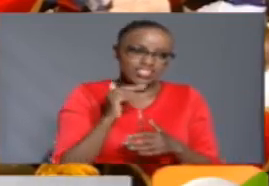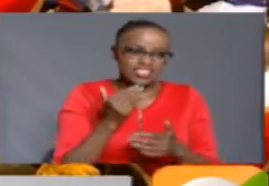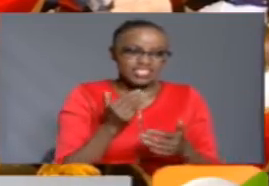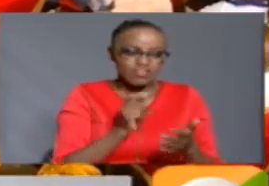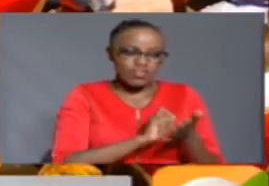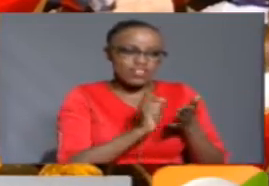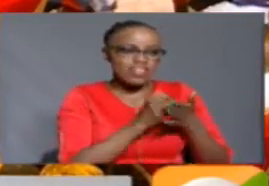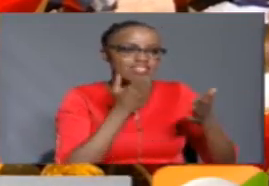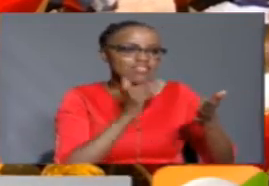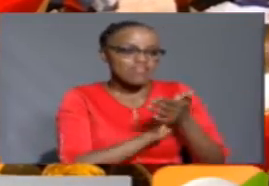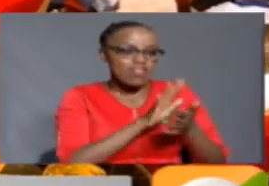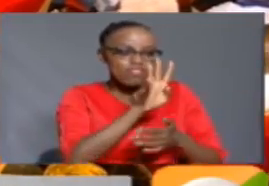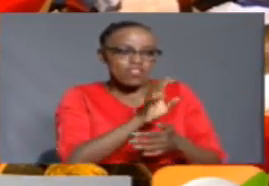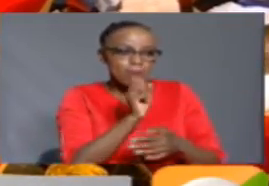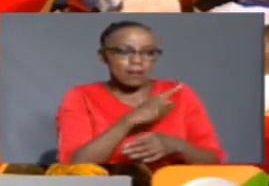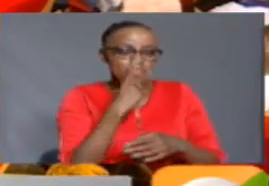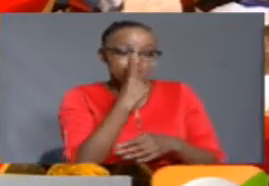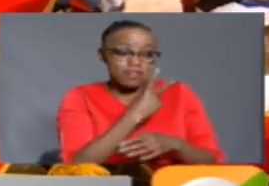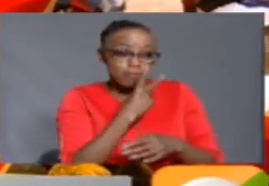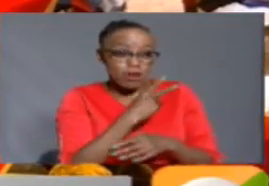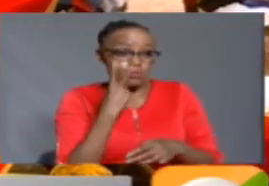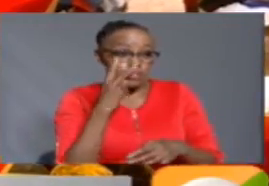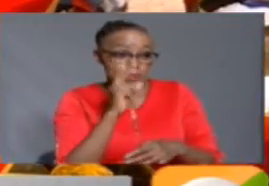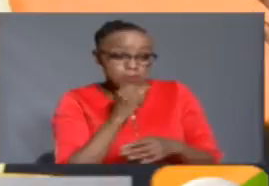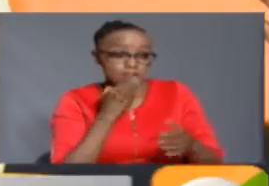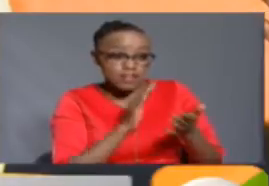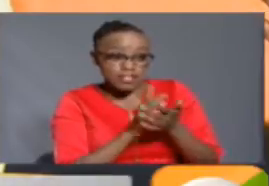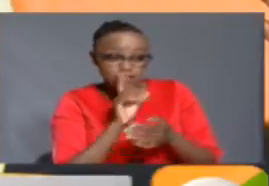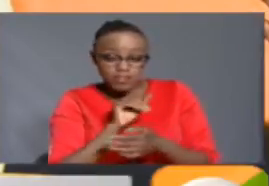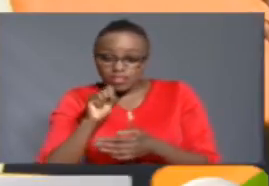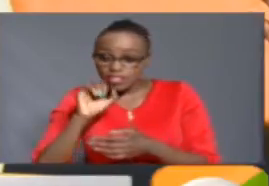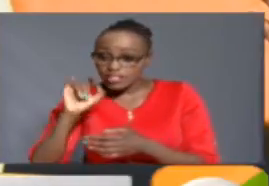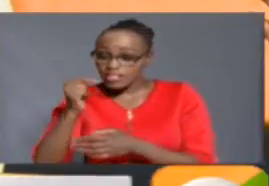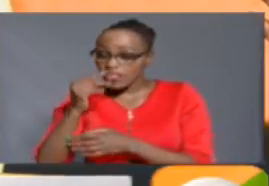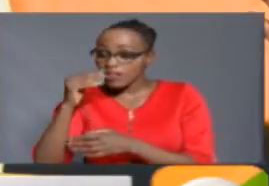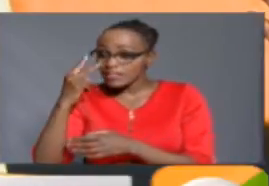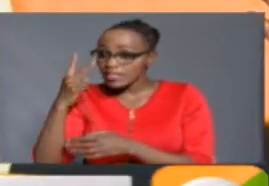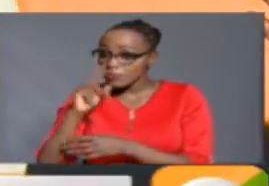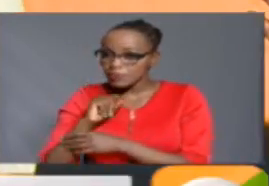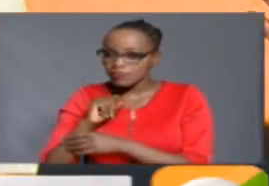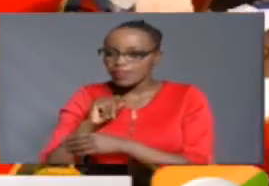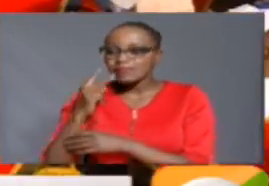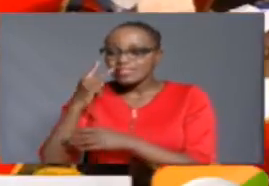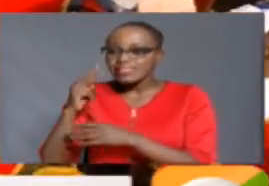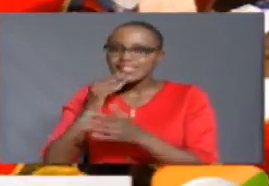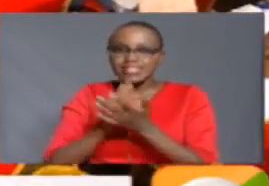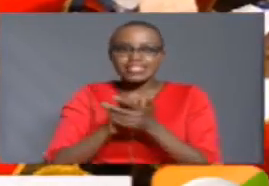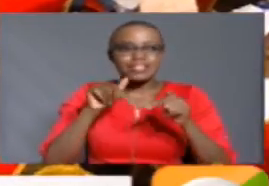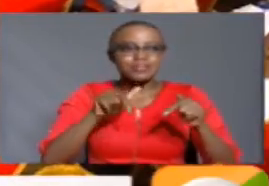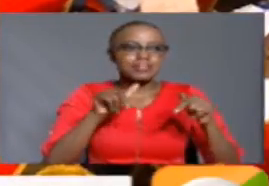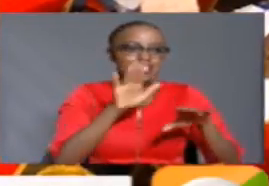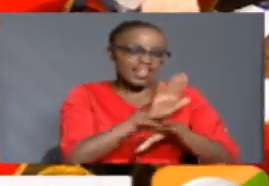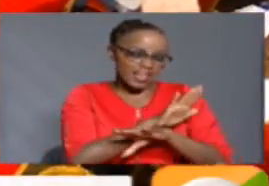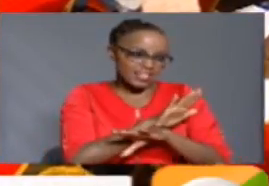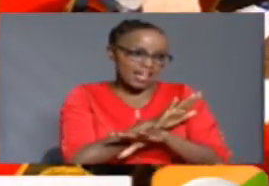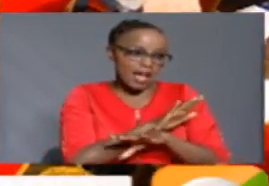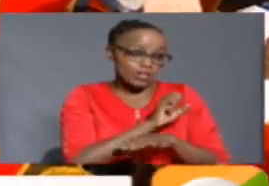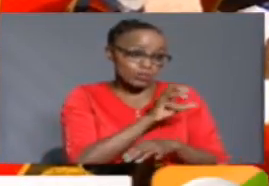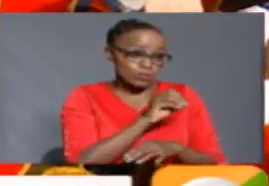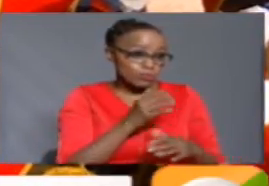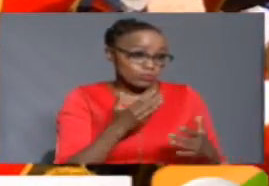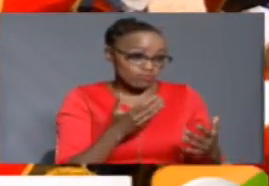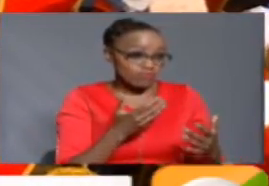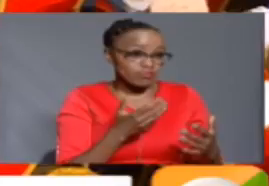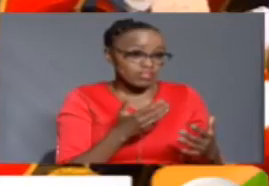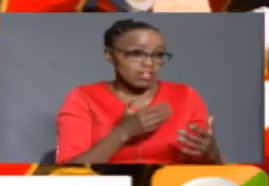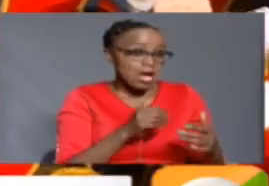we wrote a letter on 4th of February. Have you seen that, Seth? I've seen the letter tonight. So